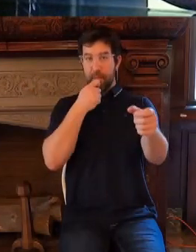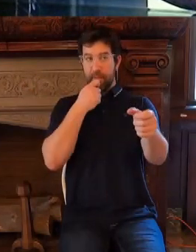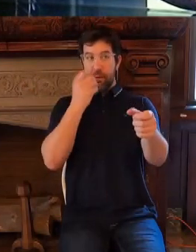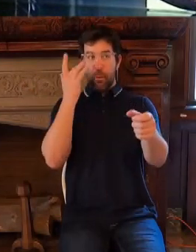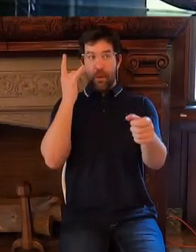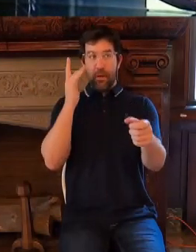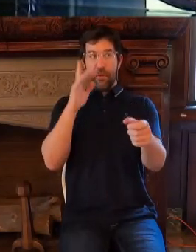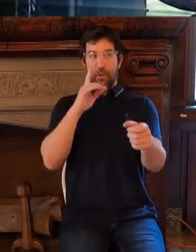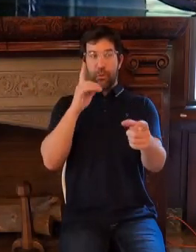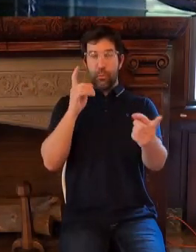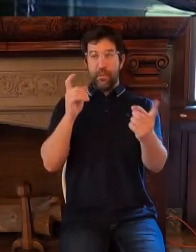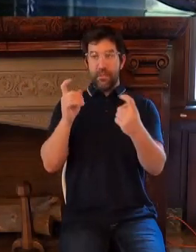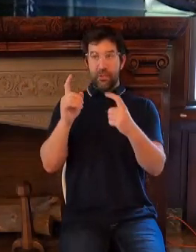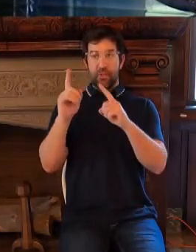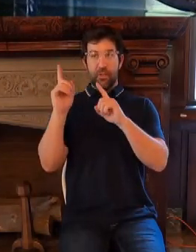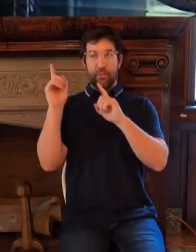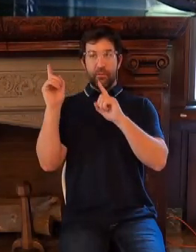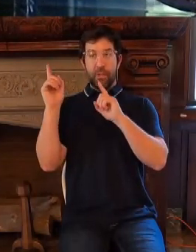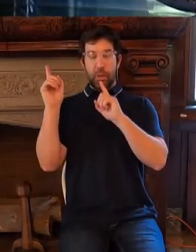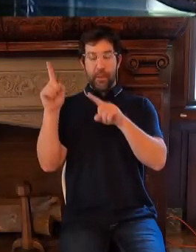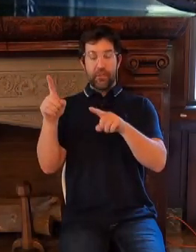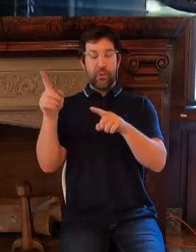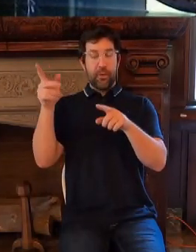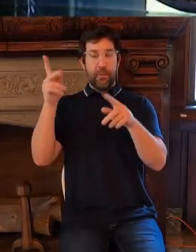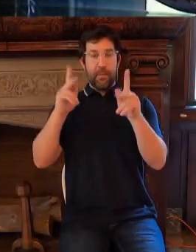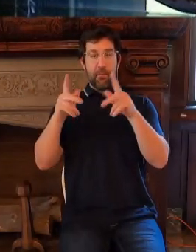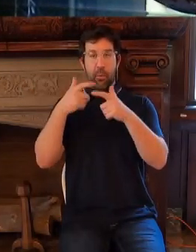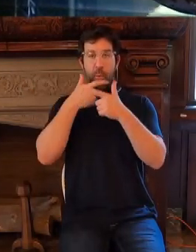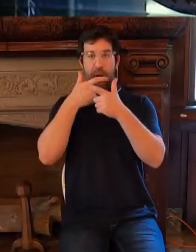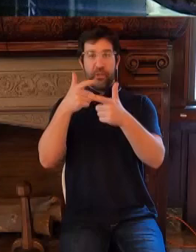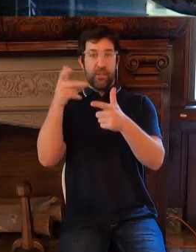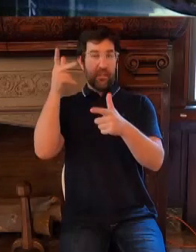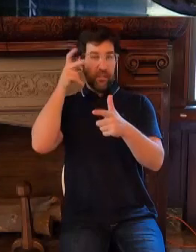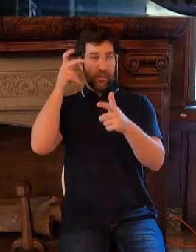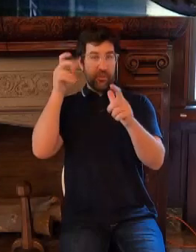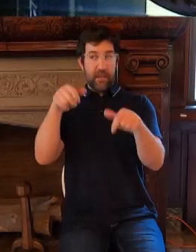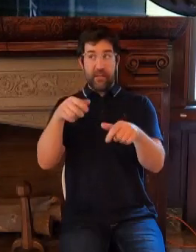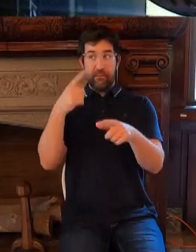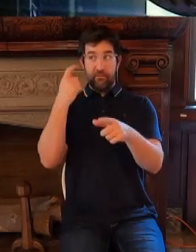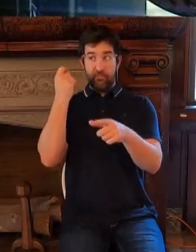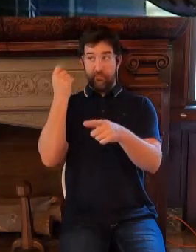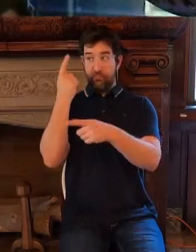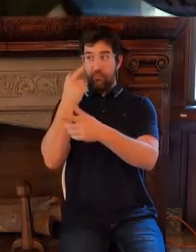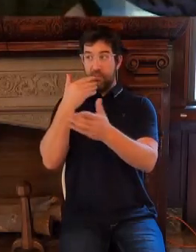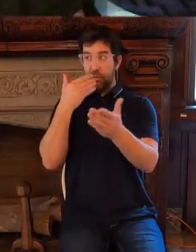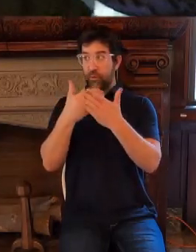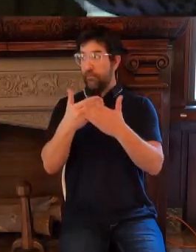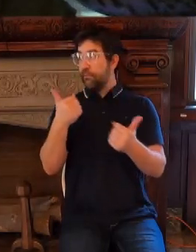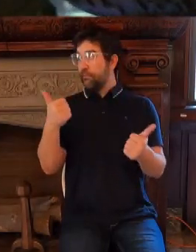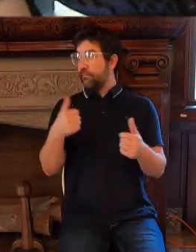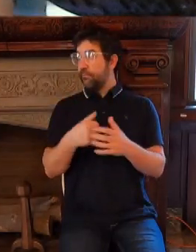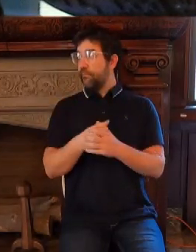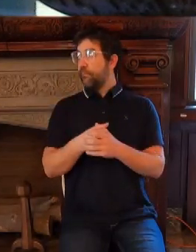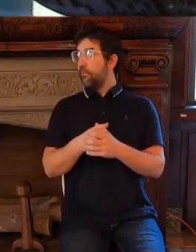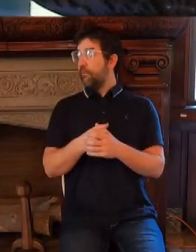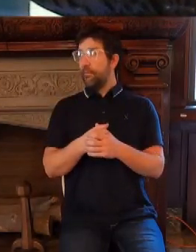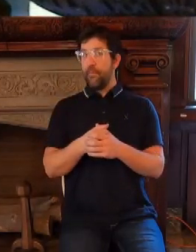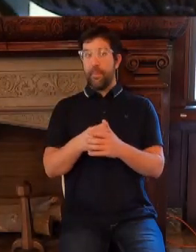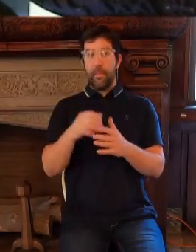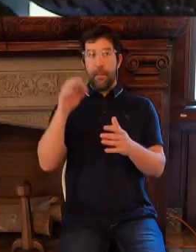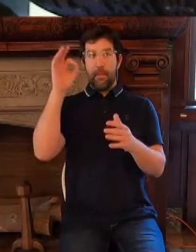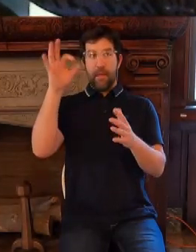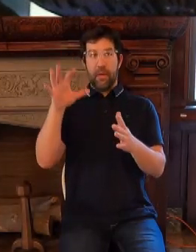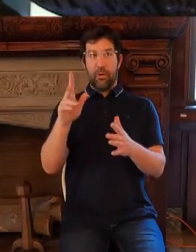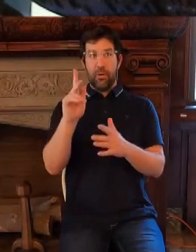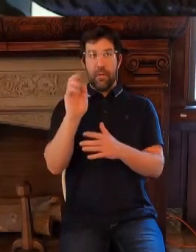so that your question is heard by our neighbors at home. Does that sound good to everyone? All right. We're going to have Pastor Ken